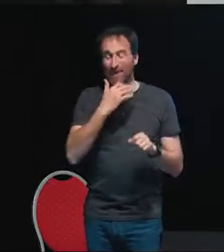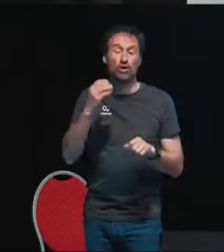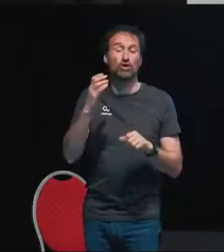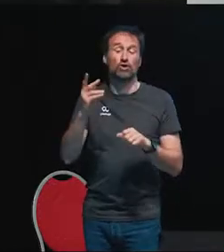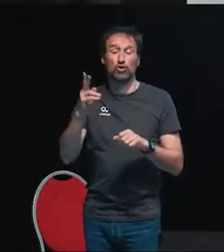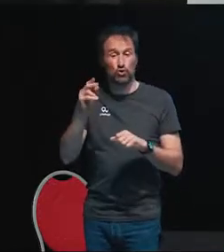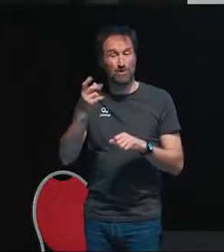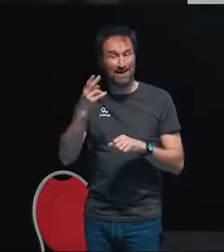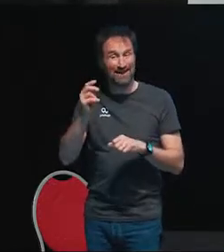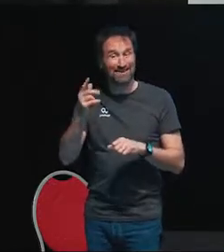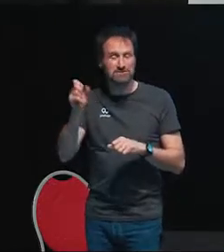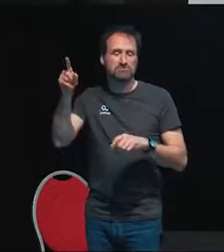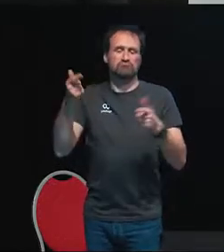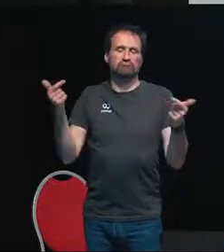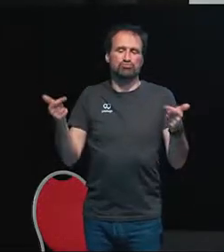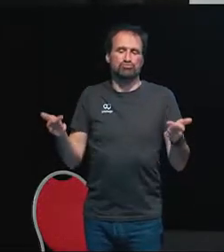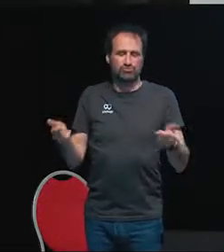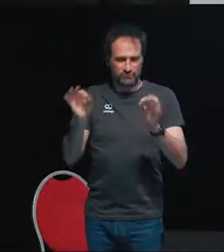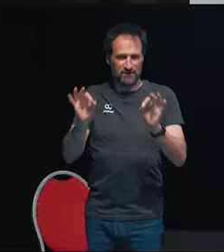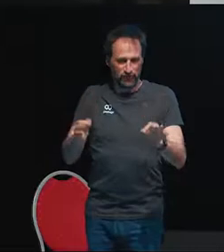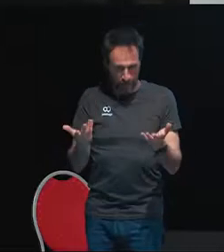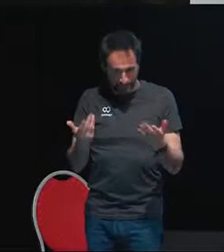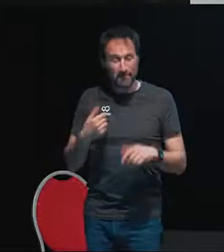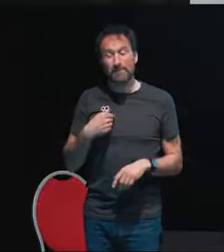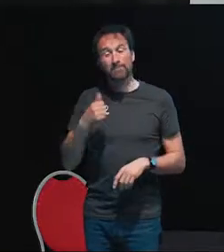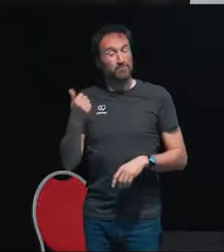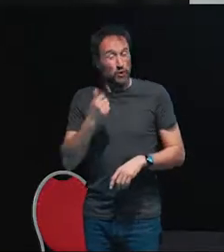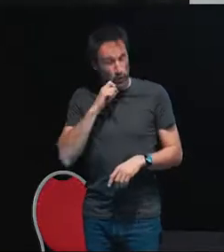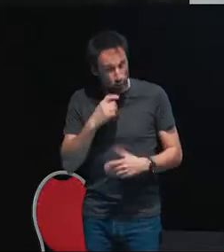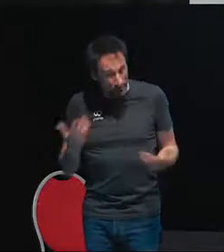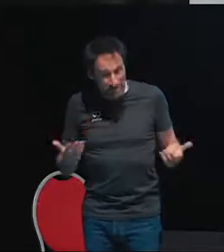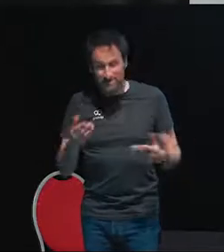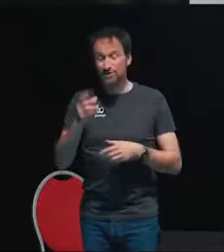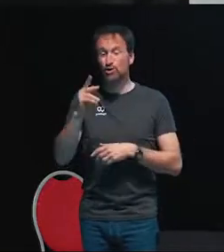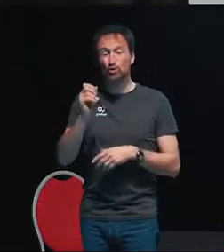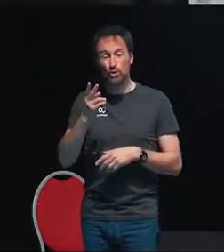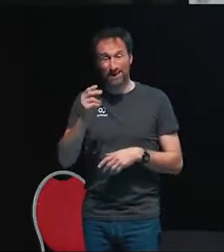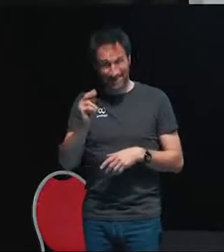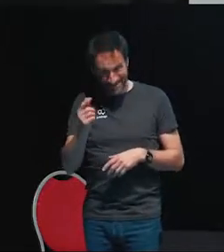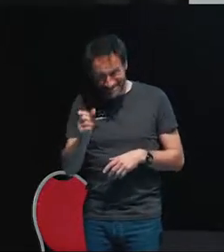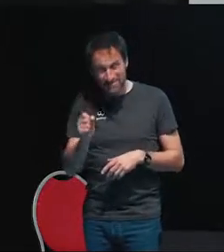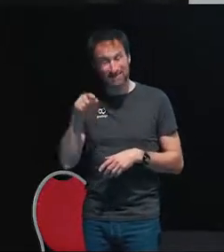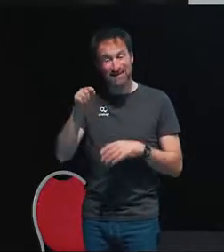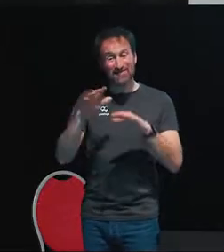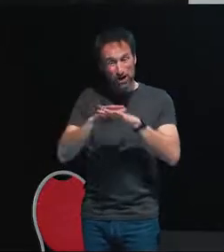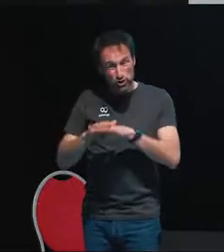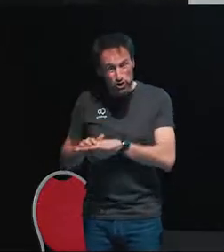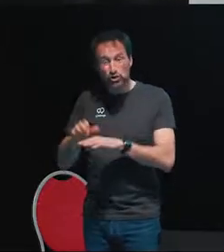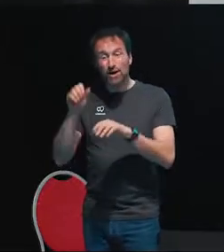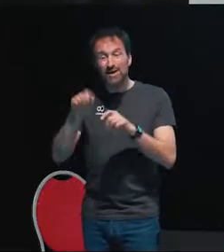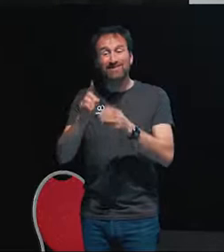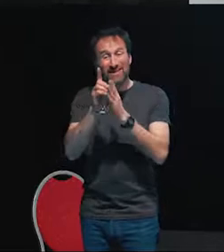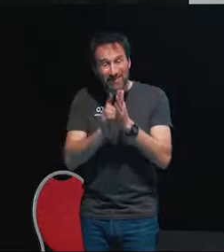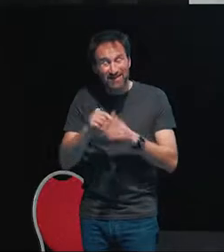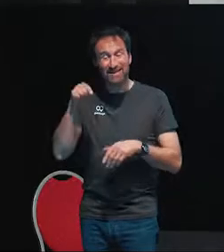and one thing that is super cool about kubernetes is that you can define your infrastructure in yeah Mille so it's actually